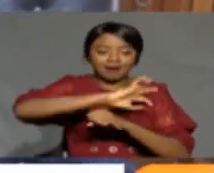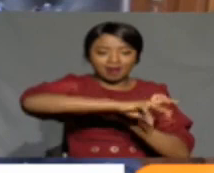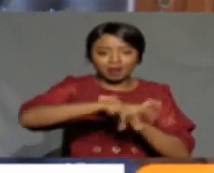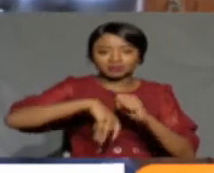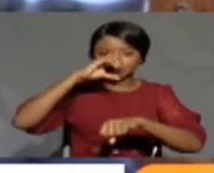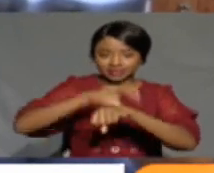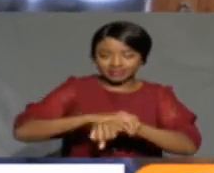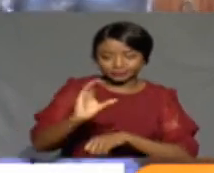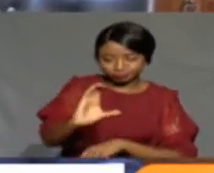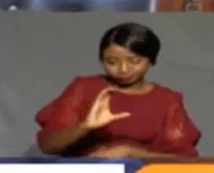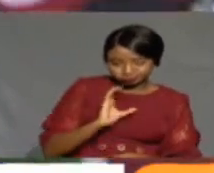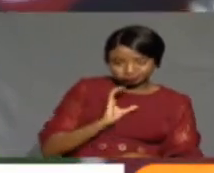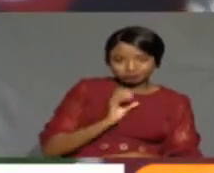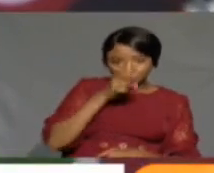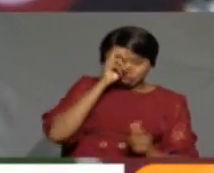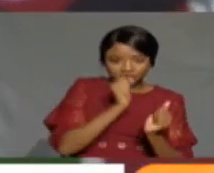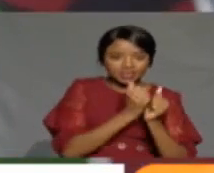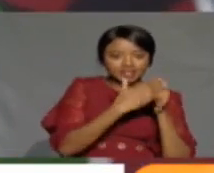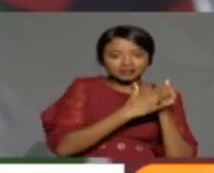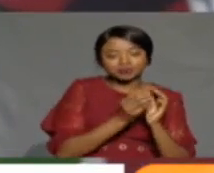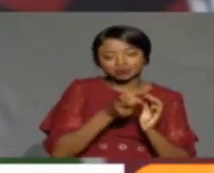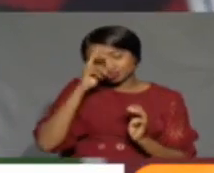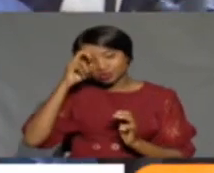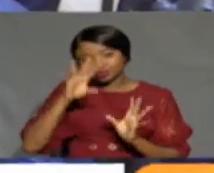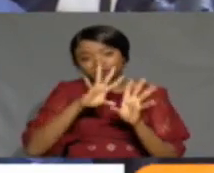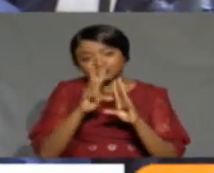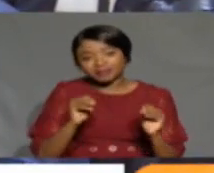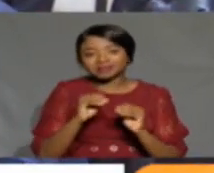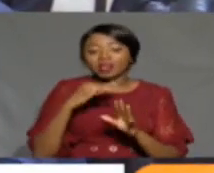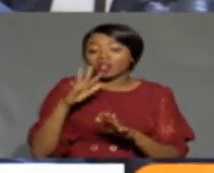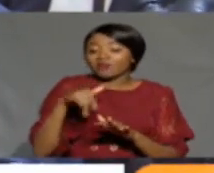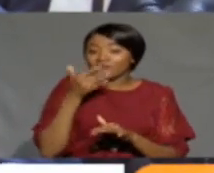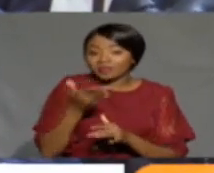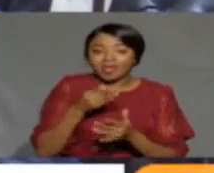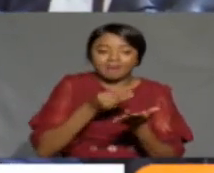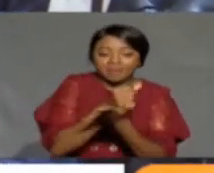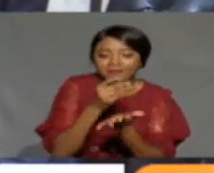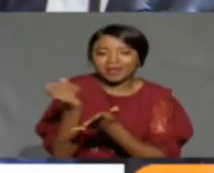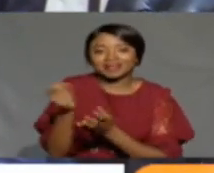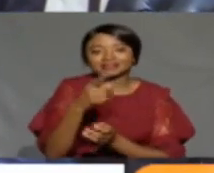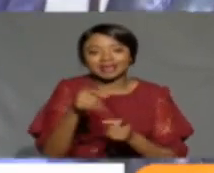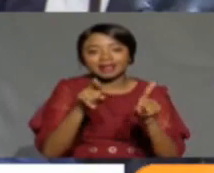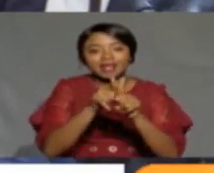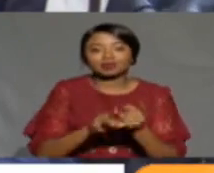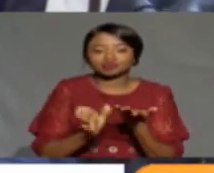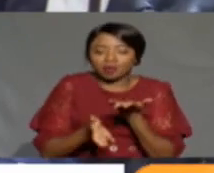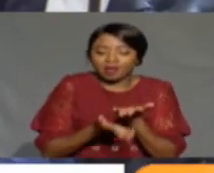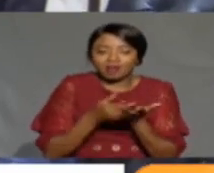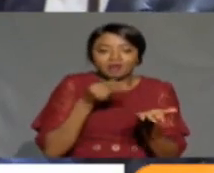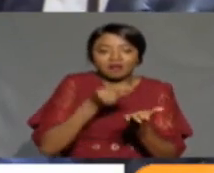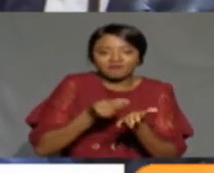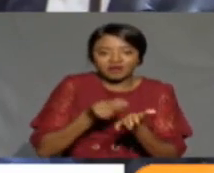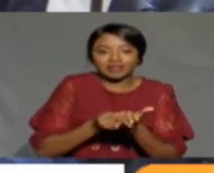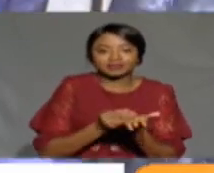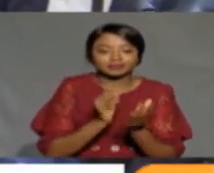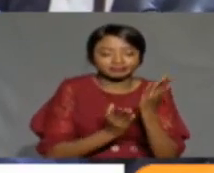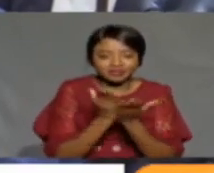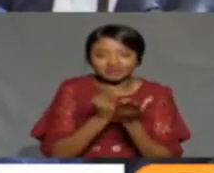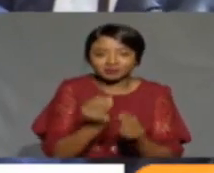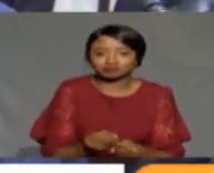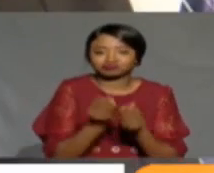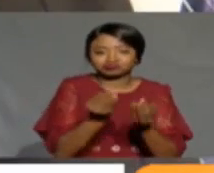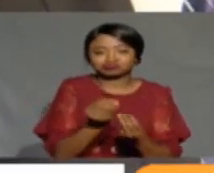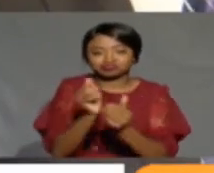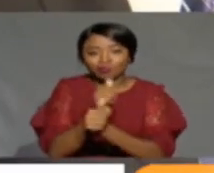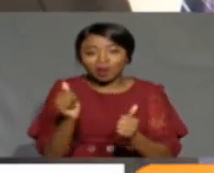receive their share of the 2019-2020 budget and pay salary arrears, as well as financing delivery of devolved services.